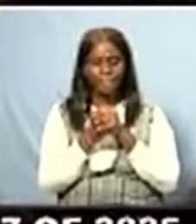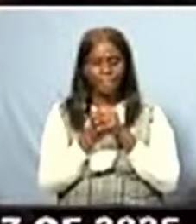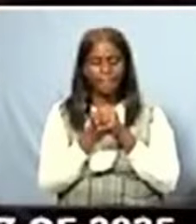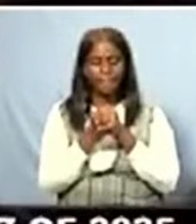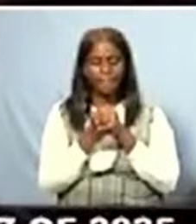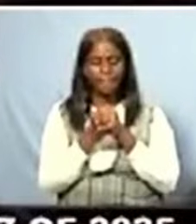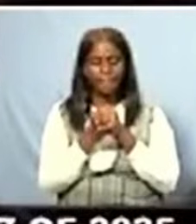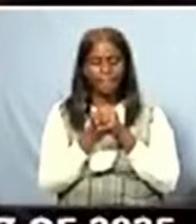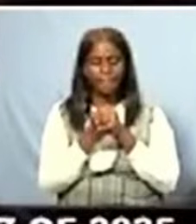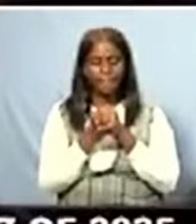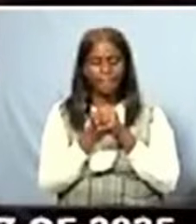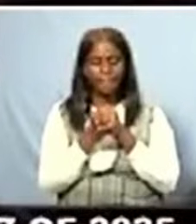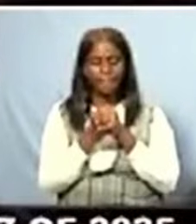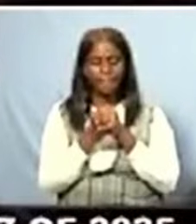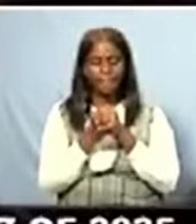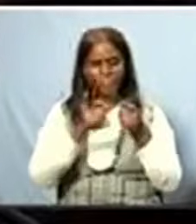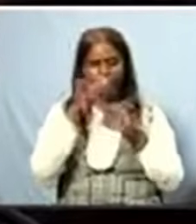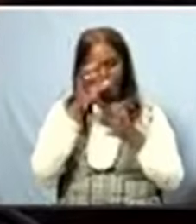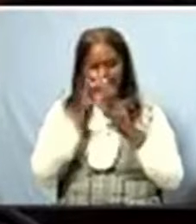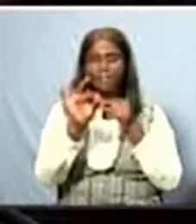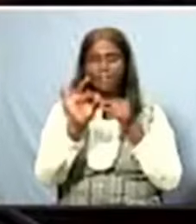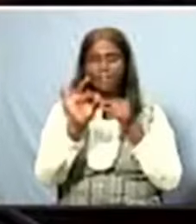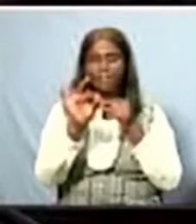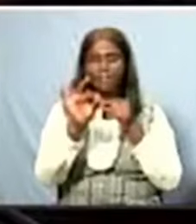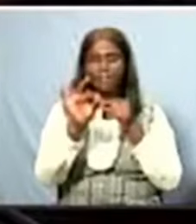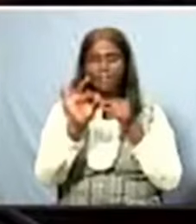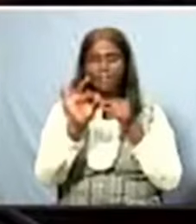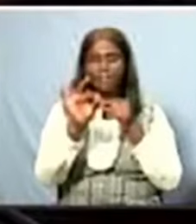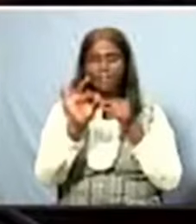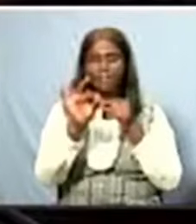I'll take the witness to clause 9.